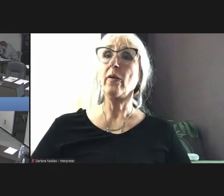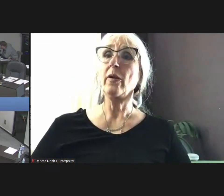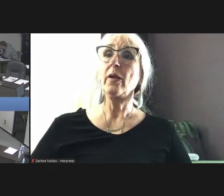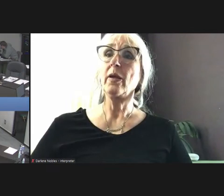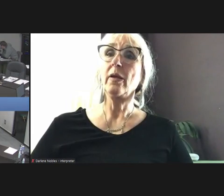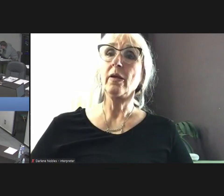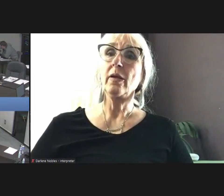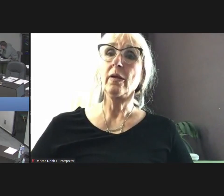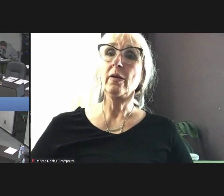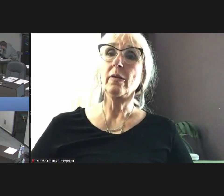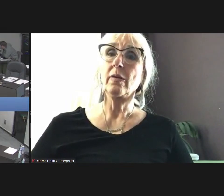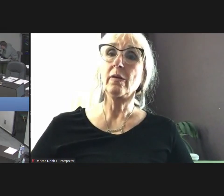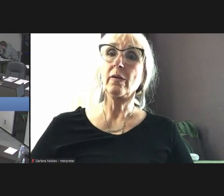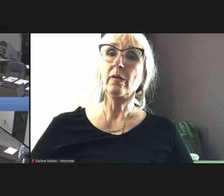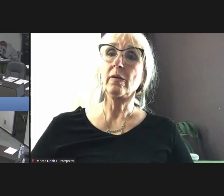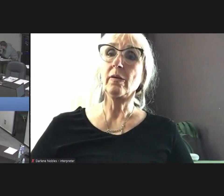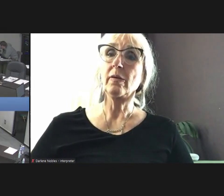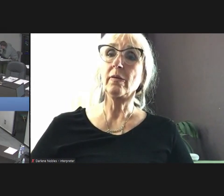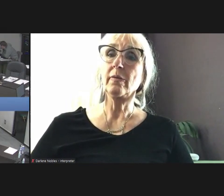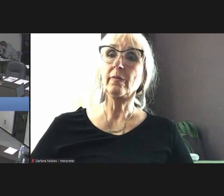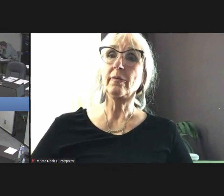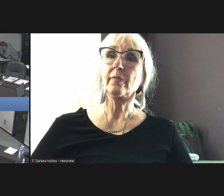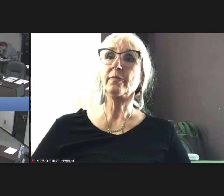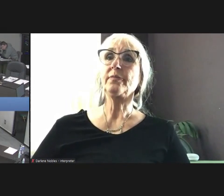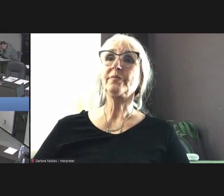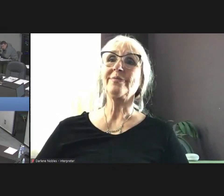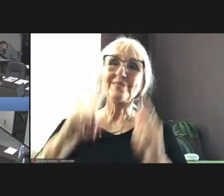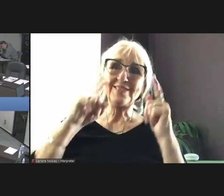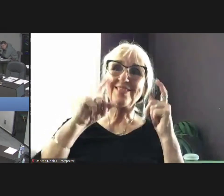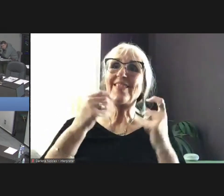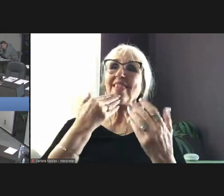One more. Thank you, guys.